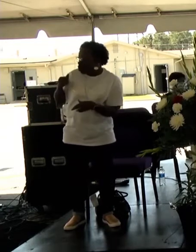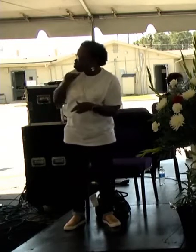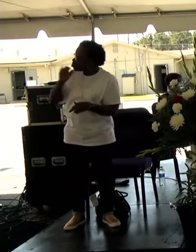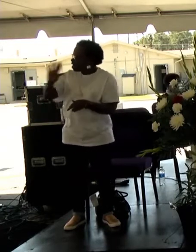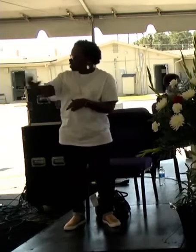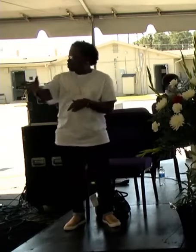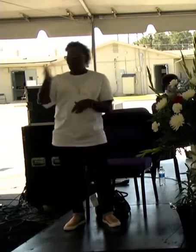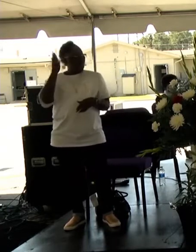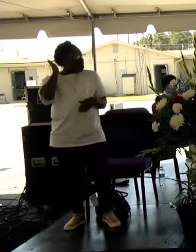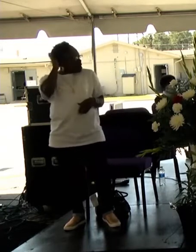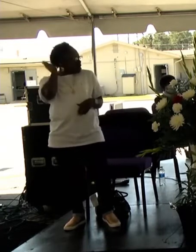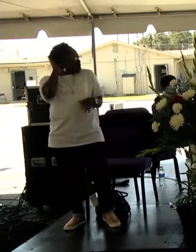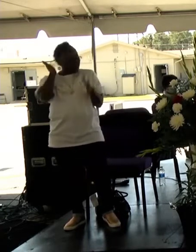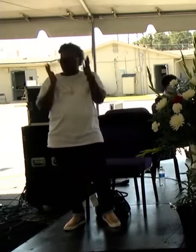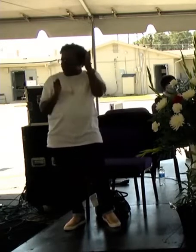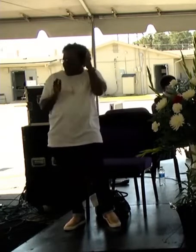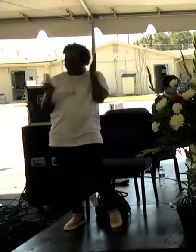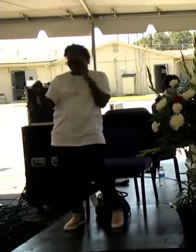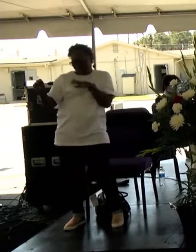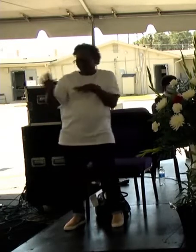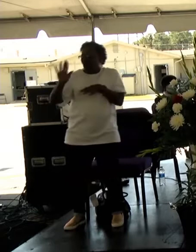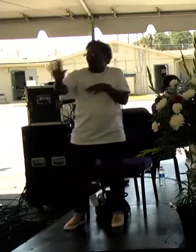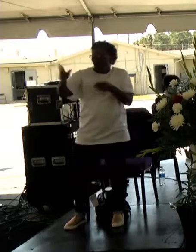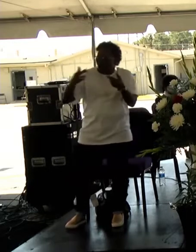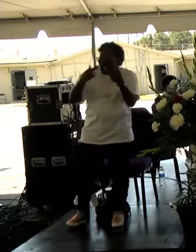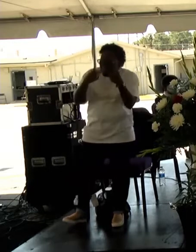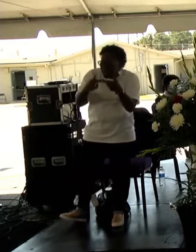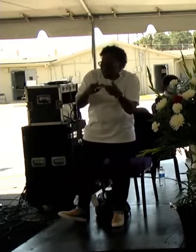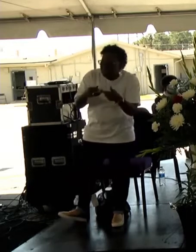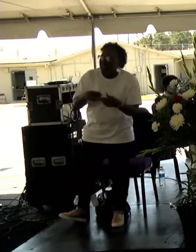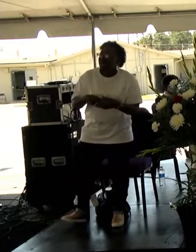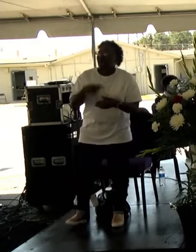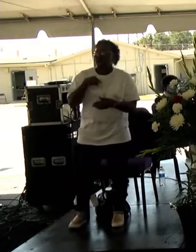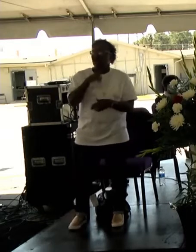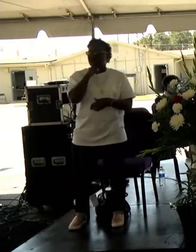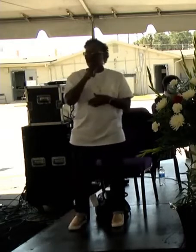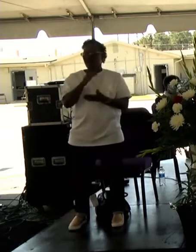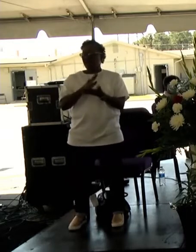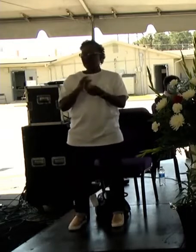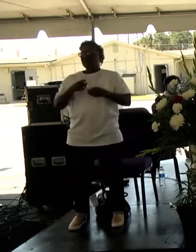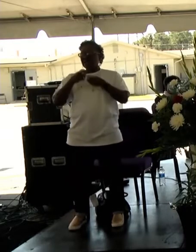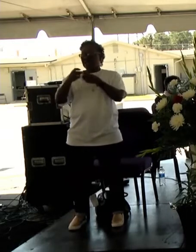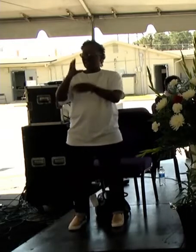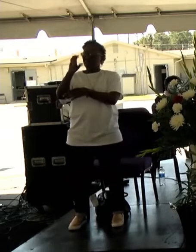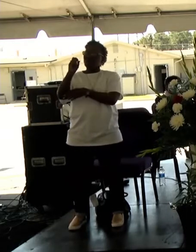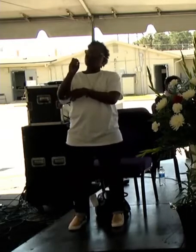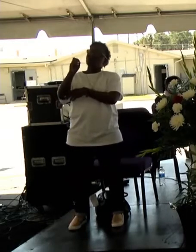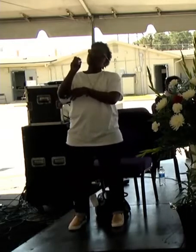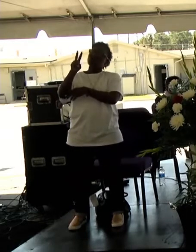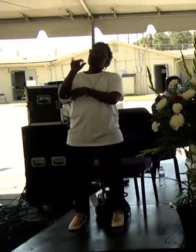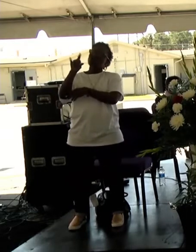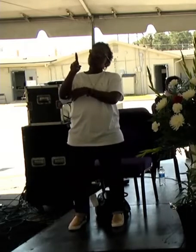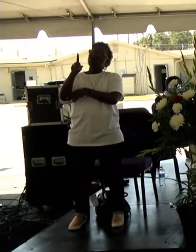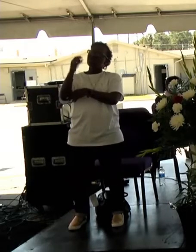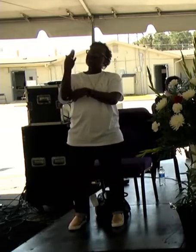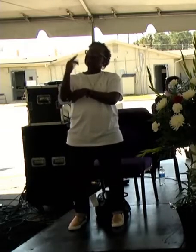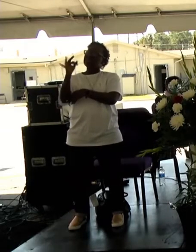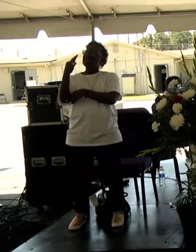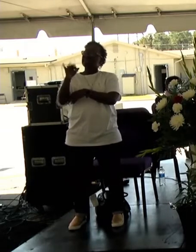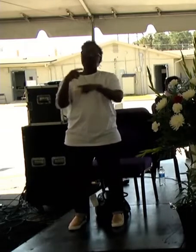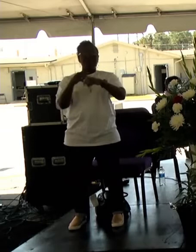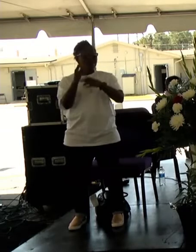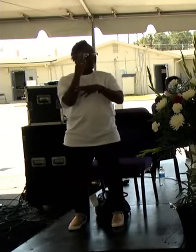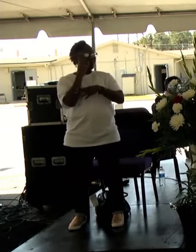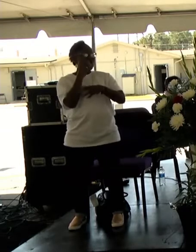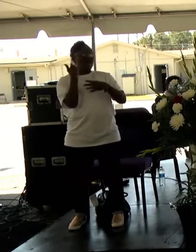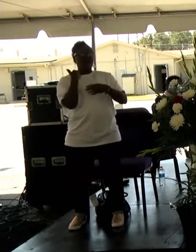hair. Check out your relationship. Because let me tell you something. I don't glorify COVID-19. But you know what? I bet you there's been more